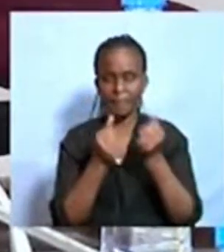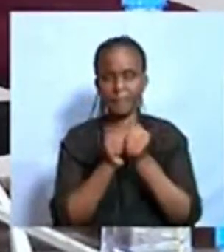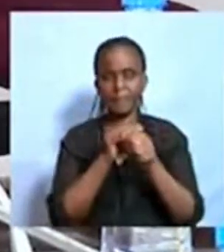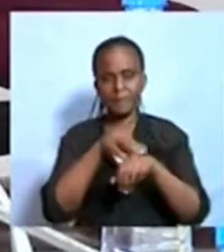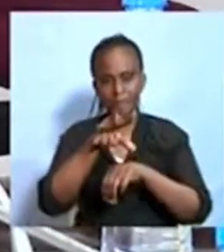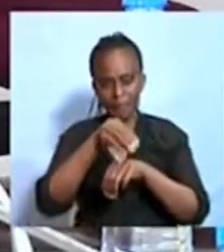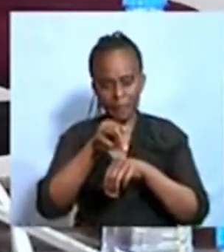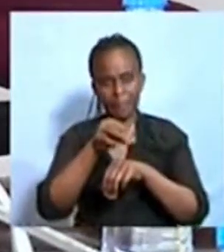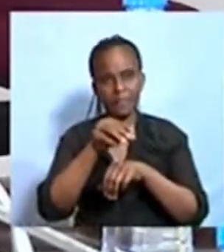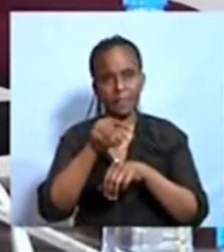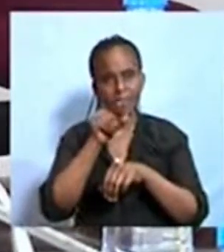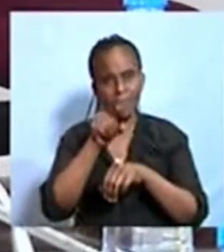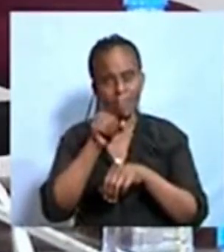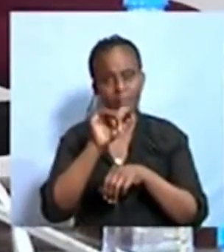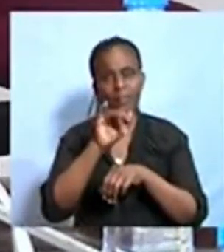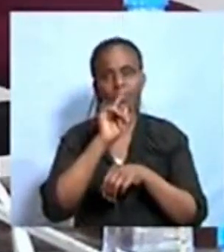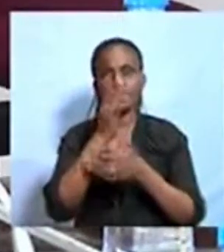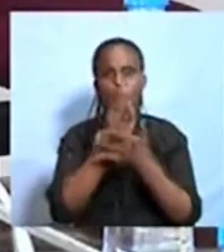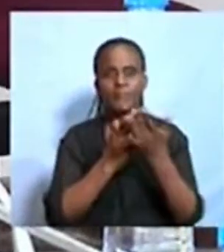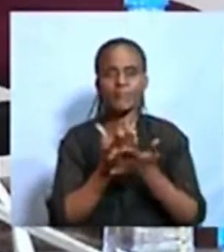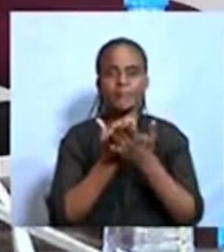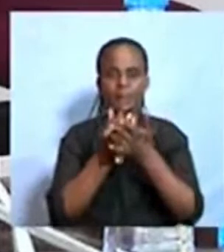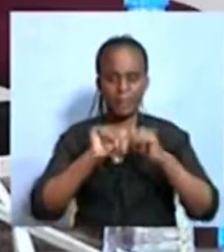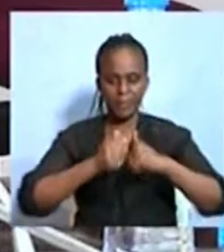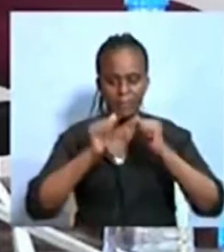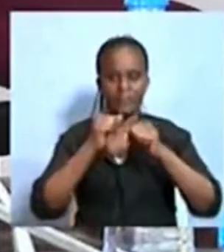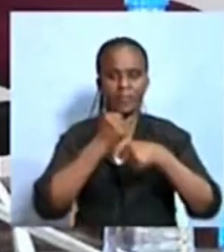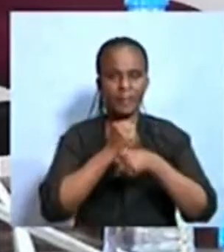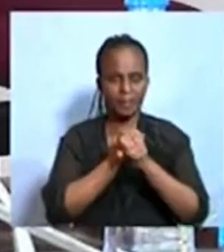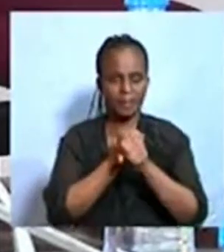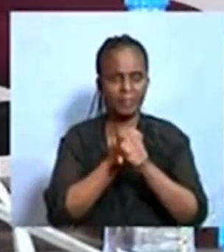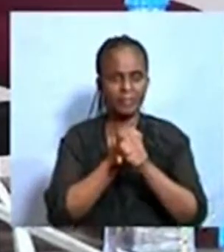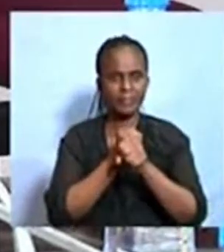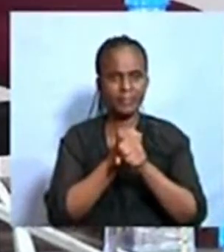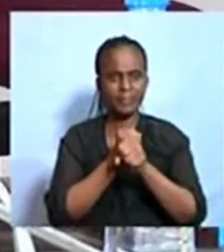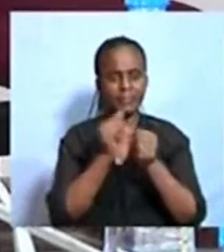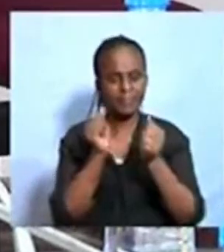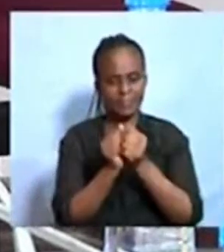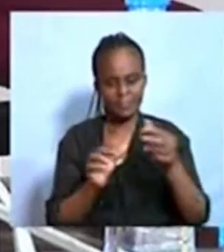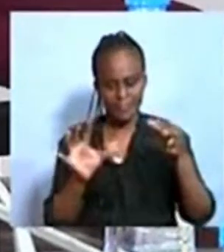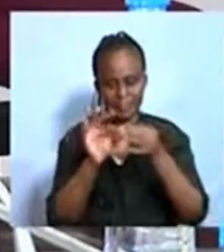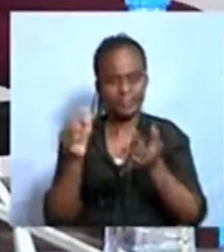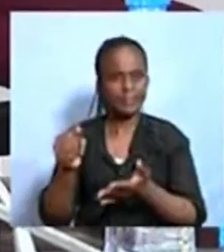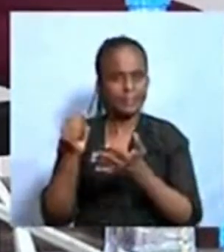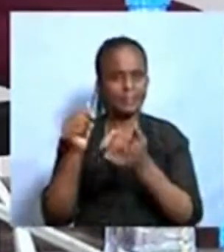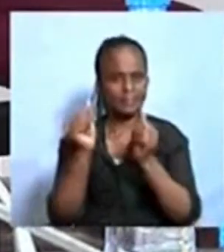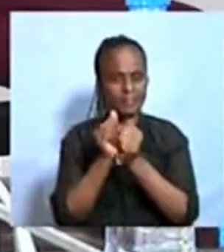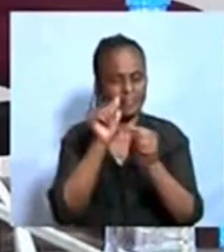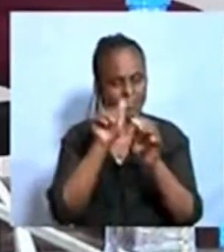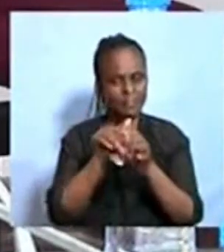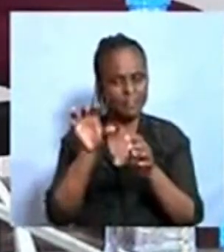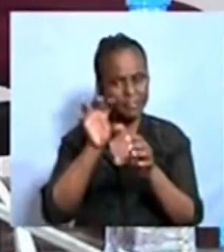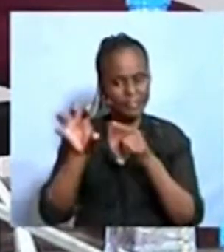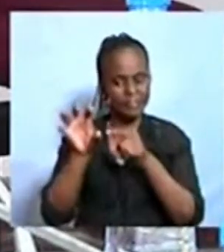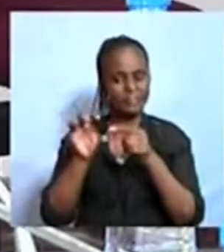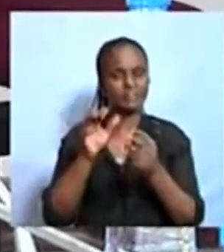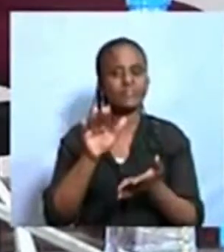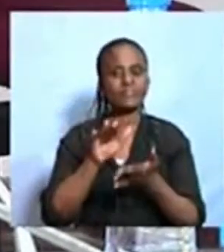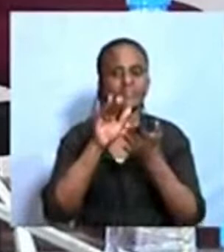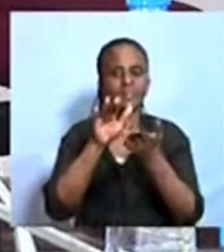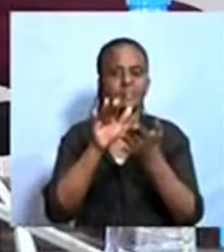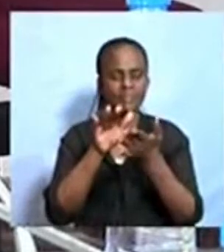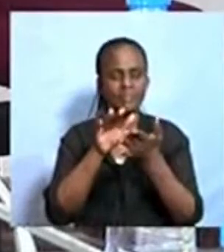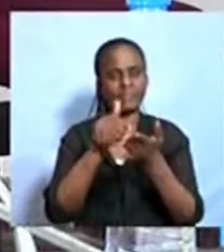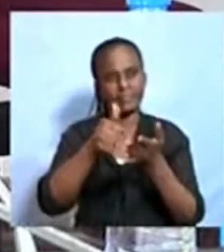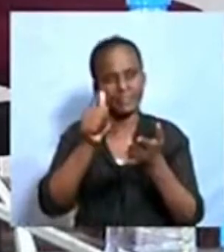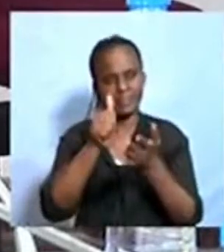us. So that's, I think, some submission that we can make in terms of realigning the budget within the sector allocation